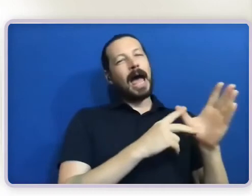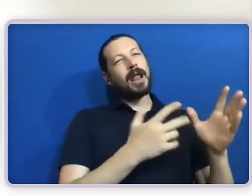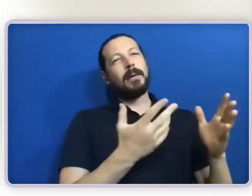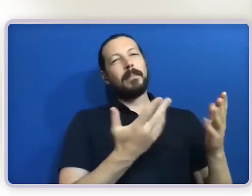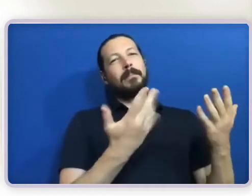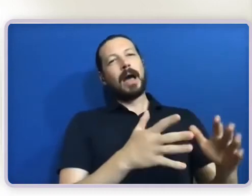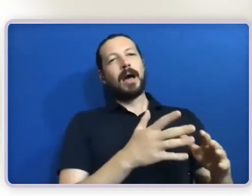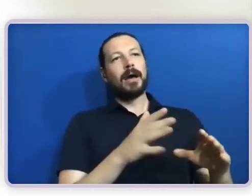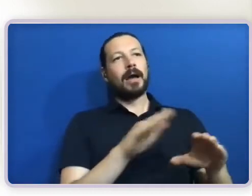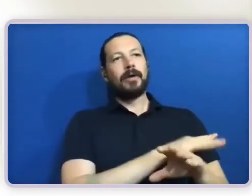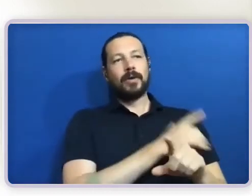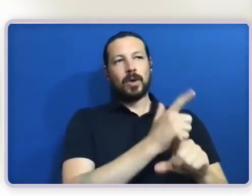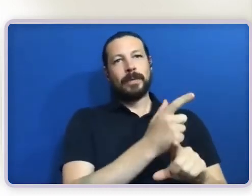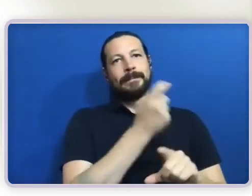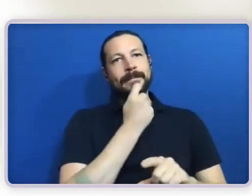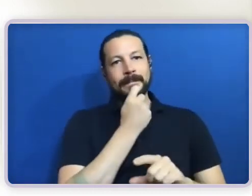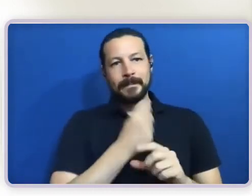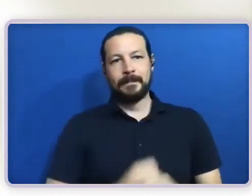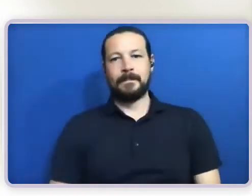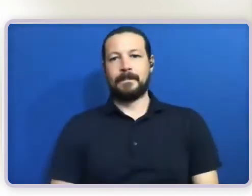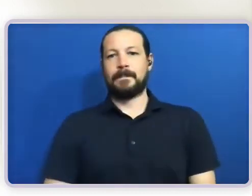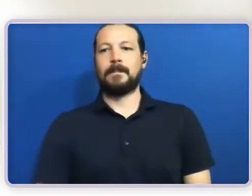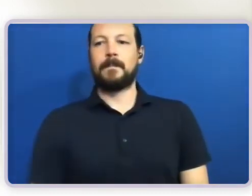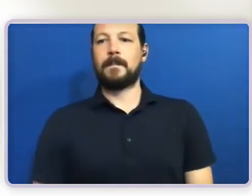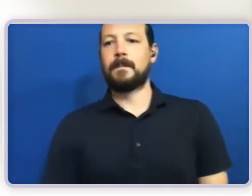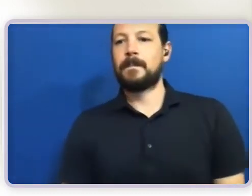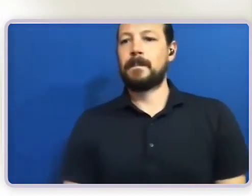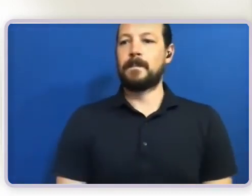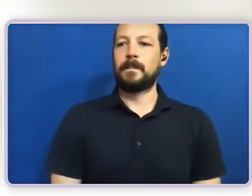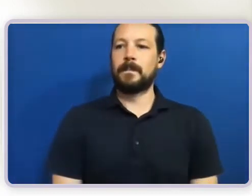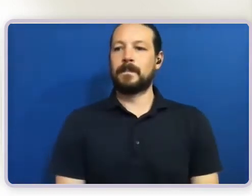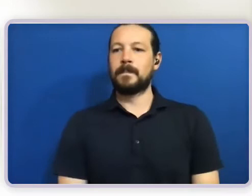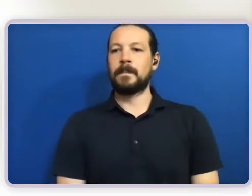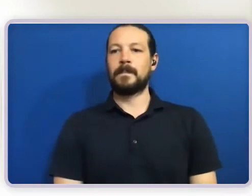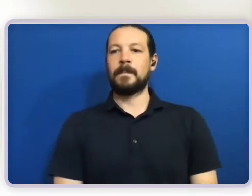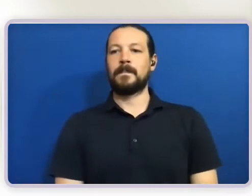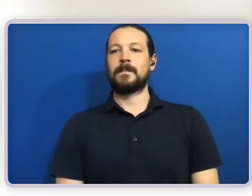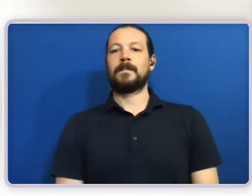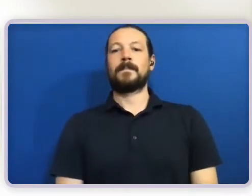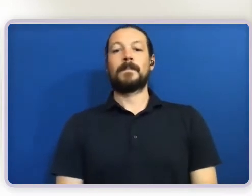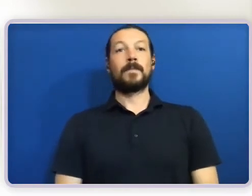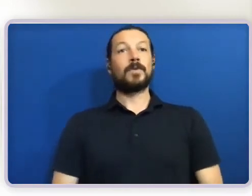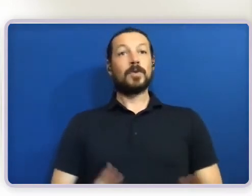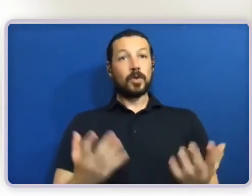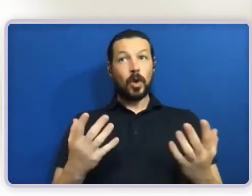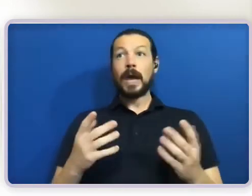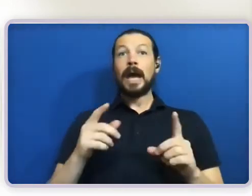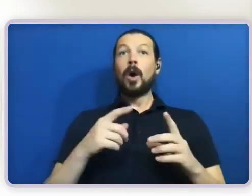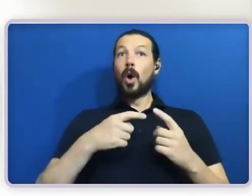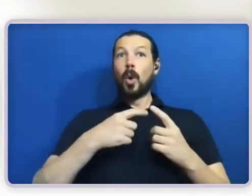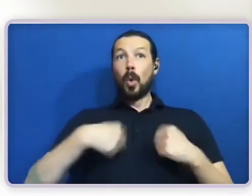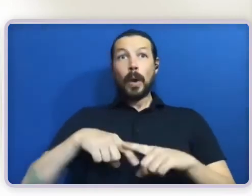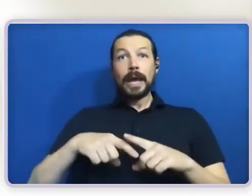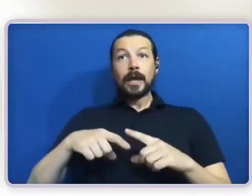her part. So, important to know that we are independent from the Disability Royal